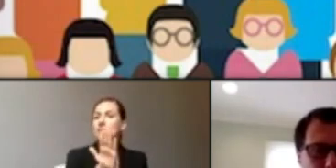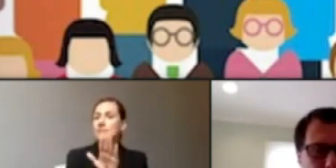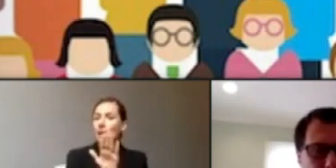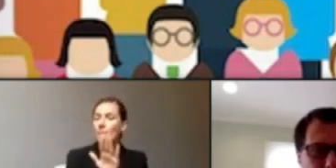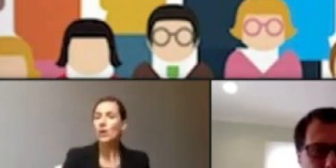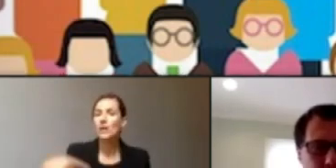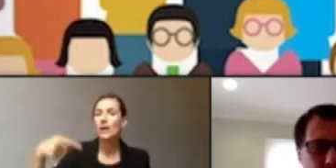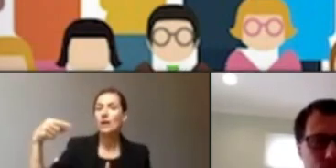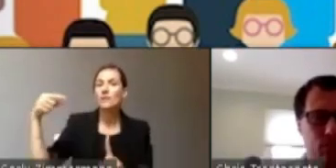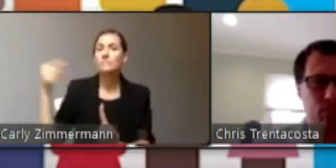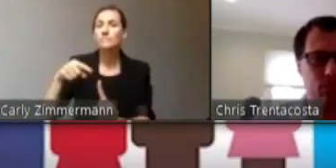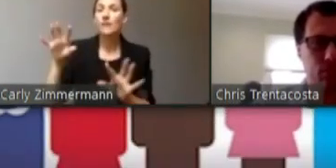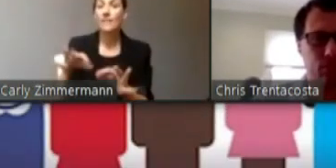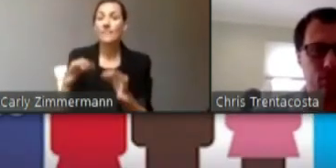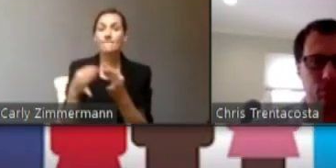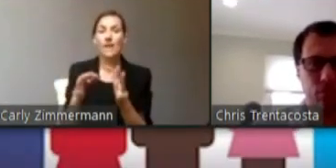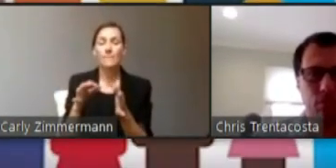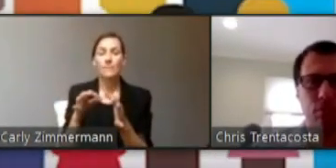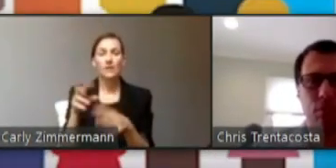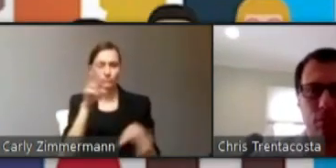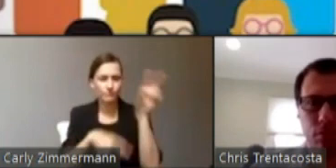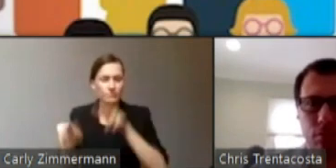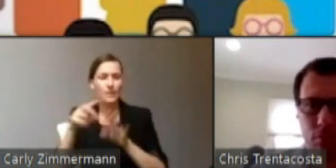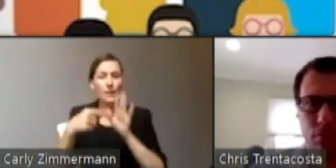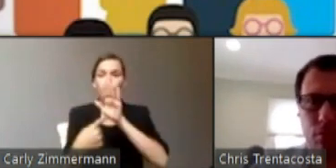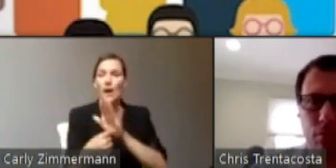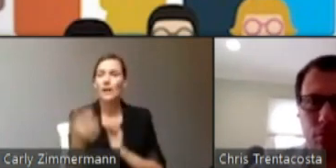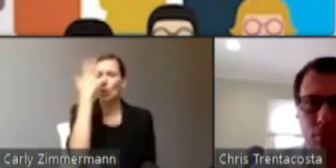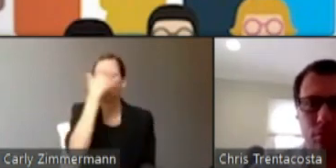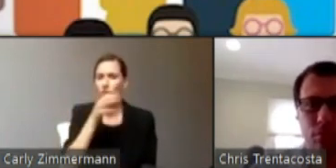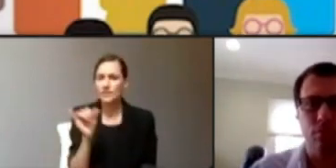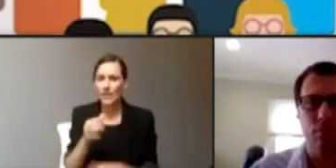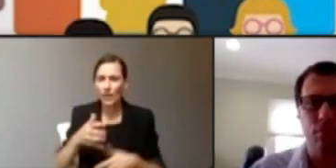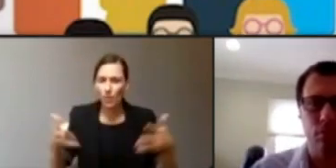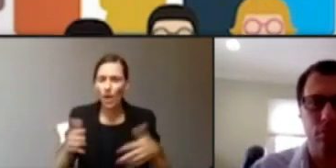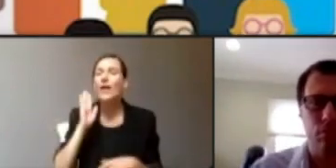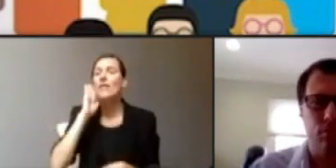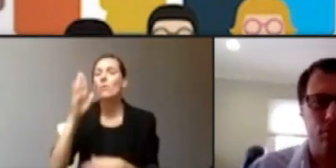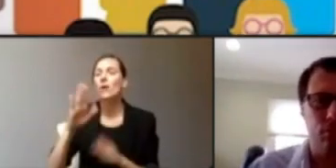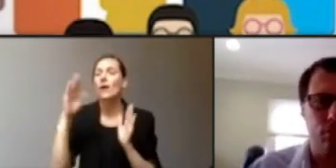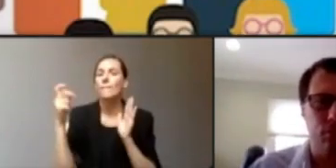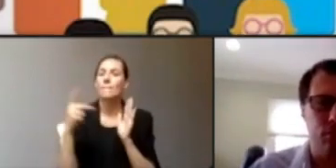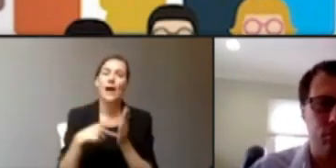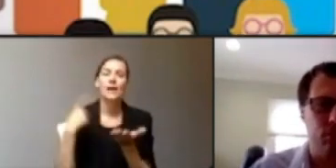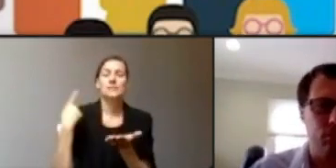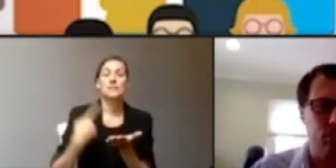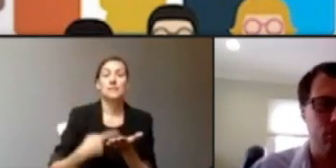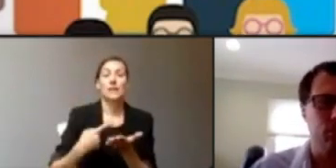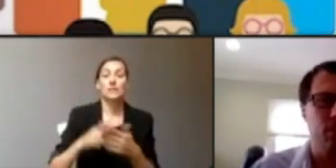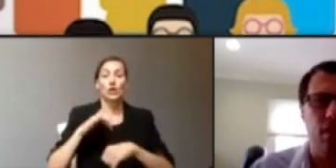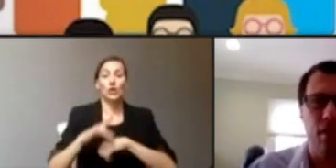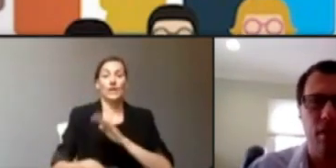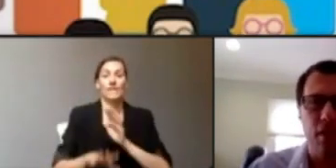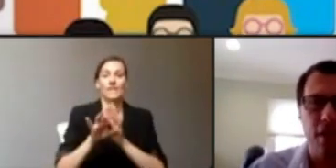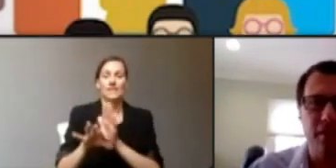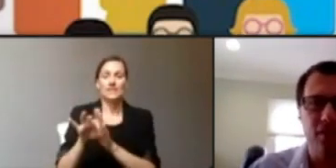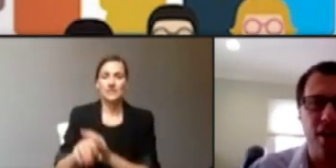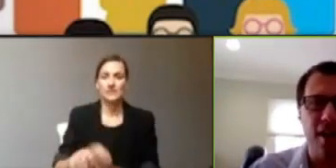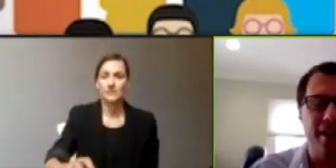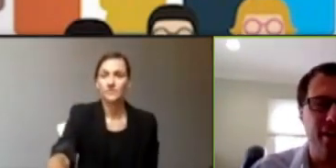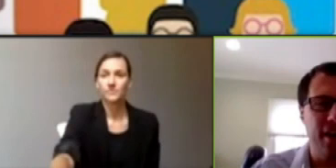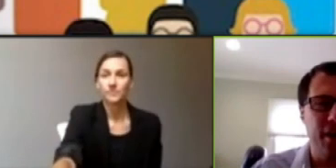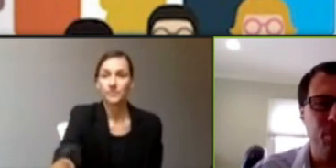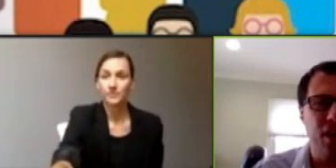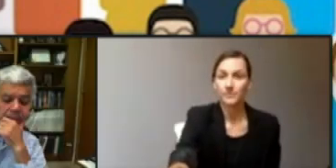the family checkup model and what the program looks like. And then I'll come back and talk about some of the early findings that we've had.